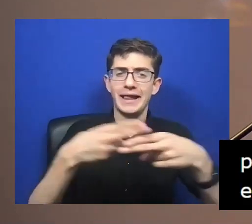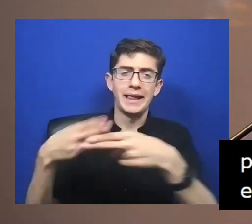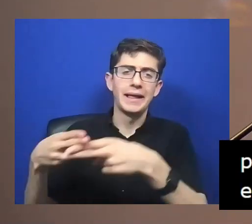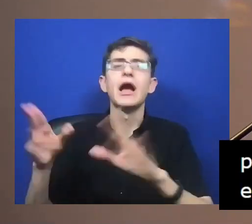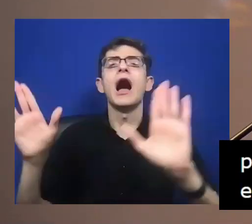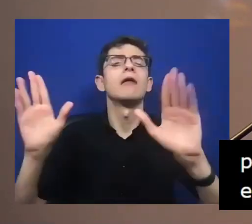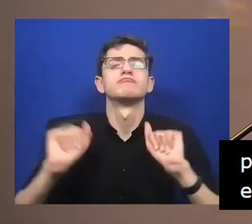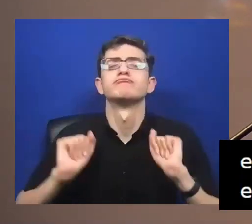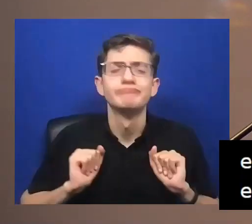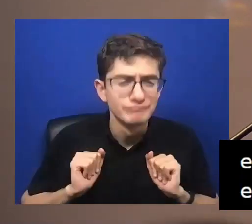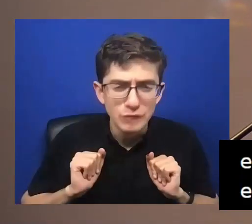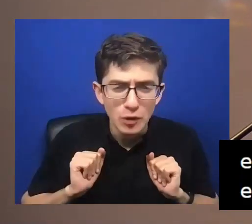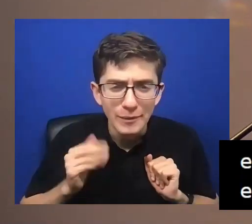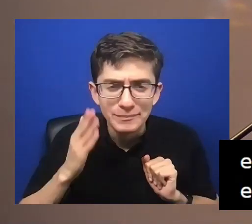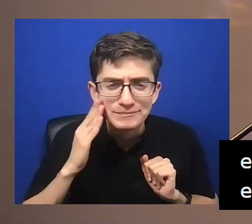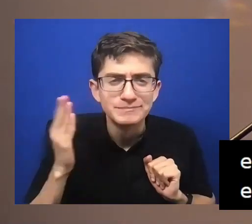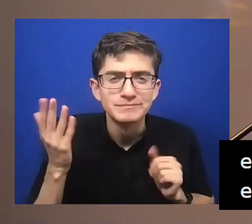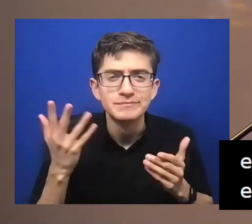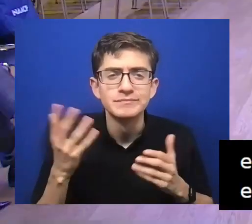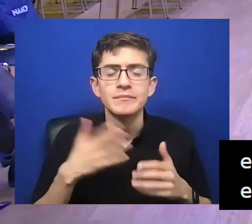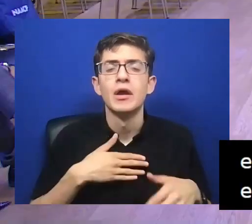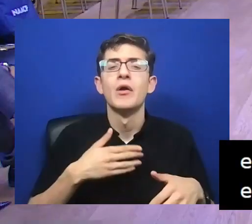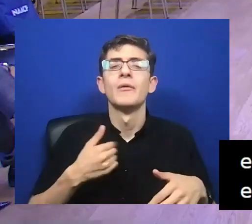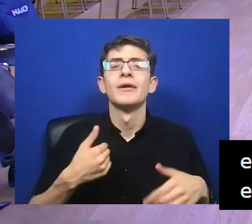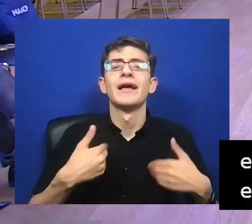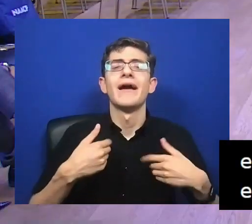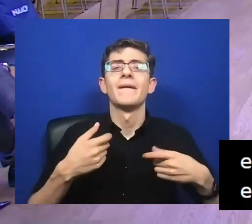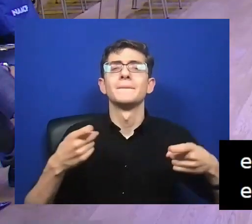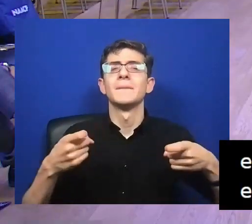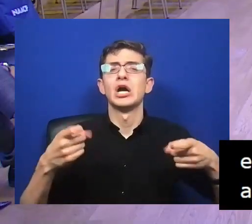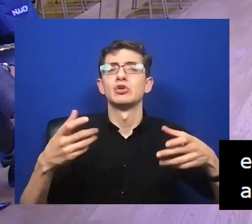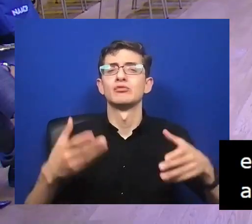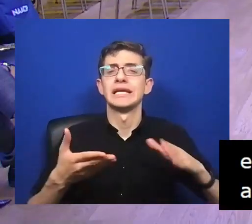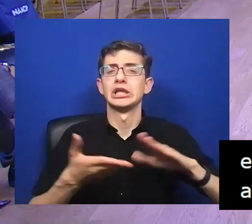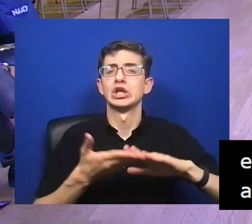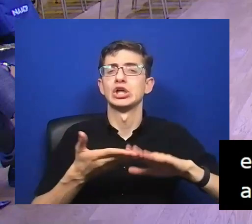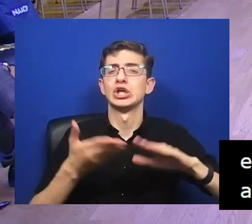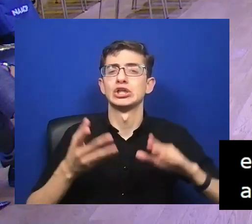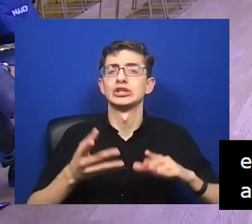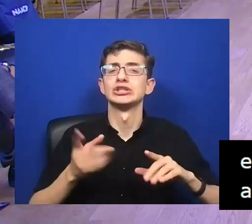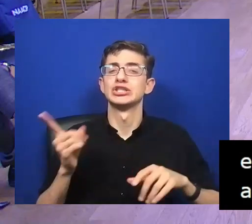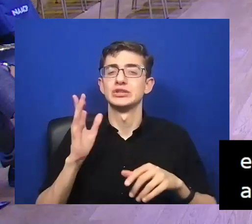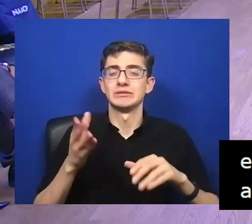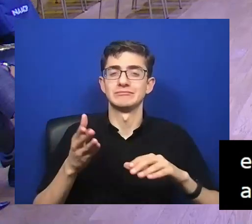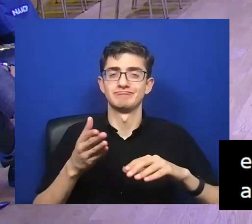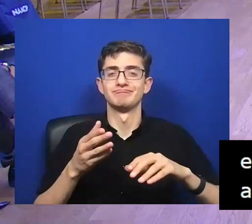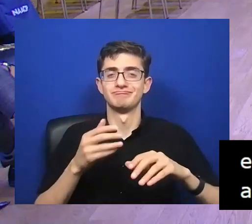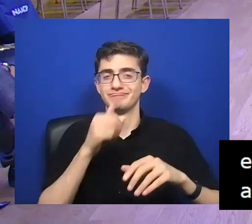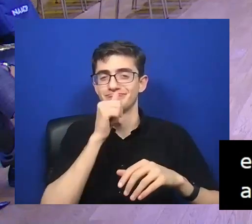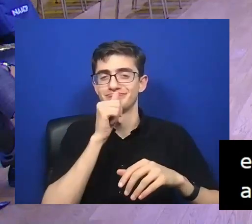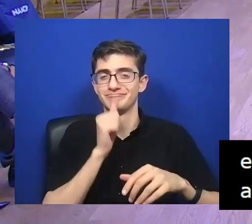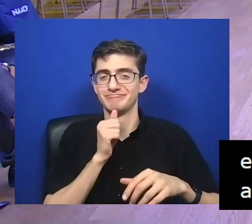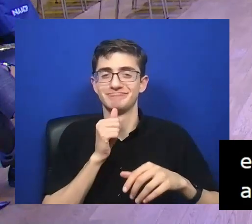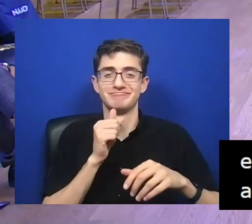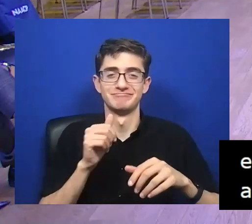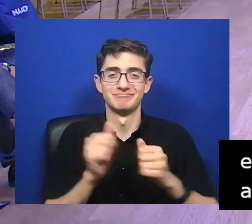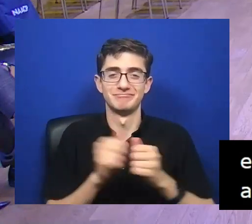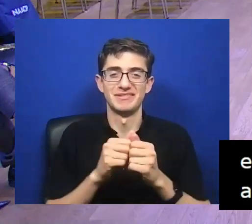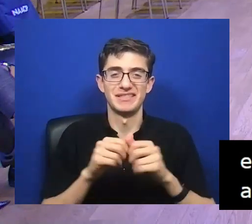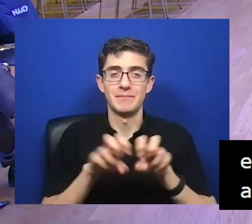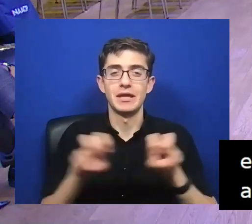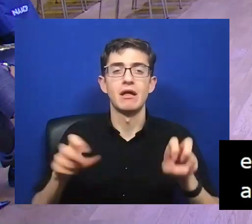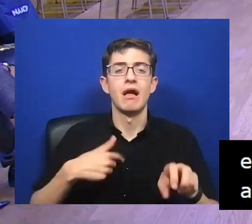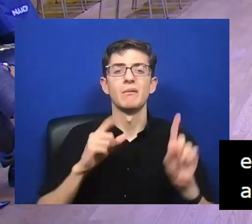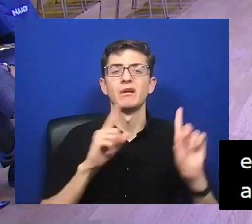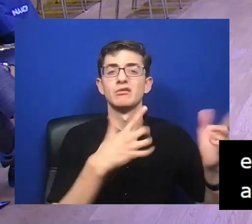what? Here's our moderator. I'm going to have her take care of the panel. Is that okay? I can go get some coffee. All